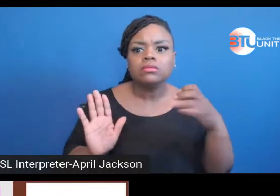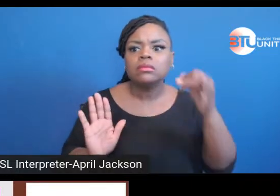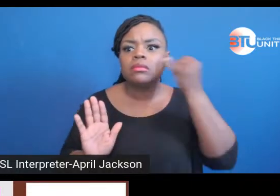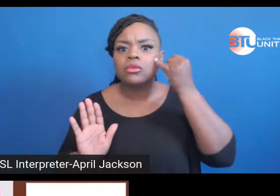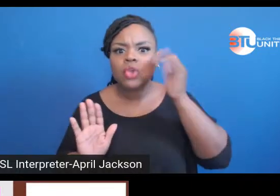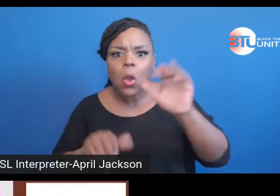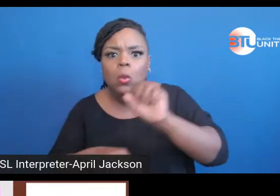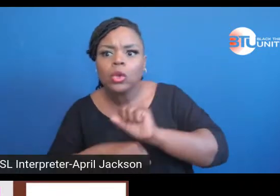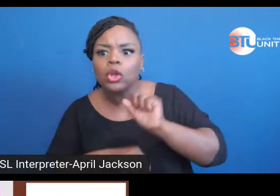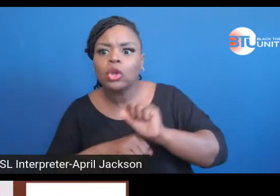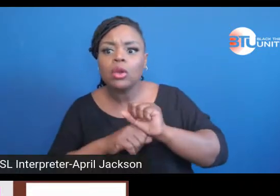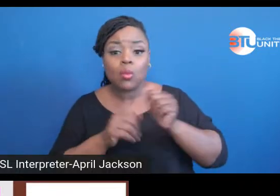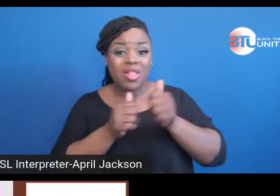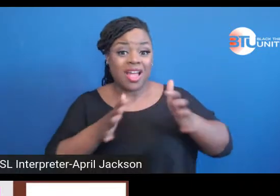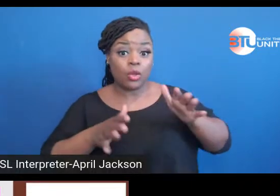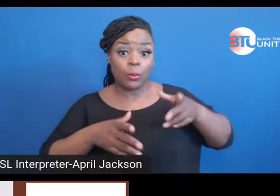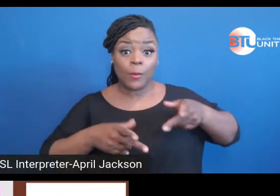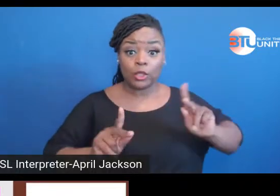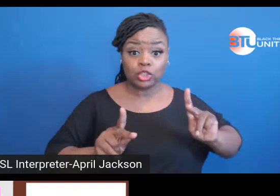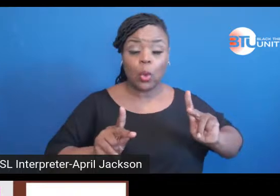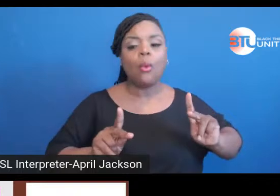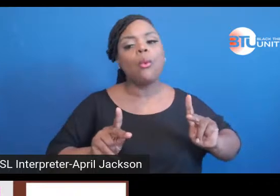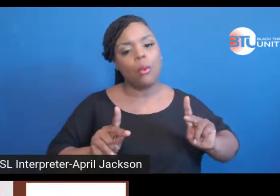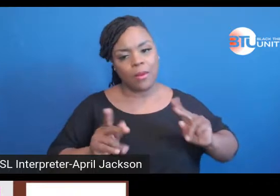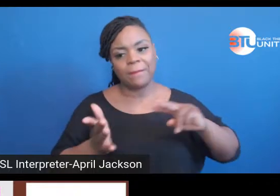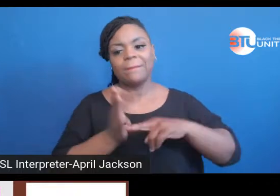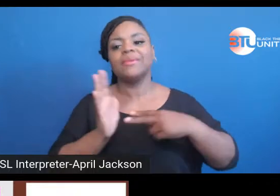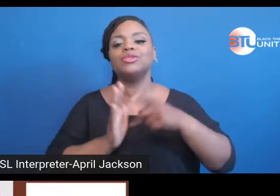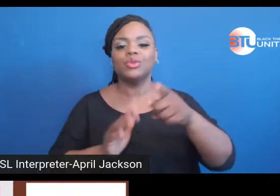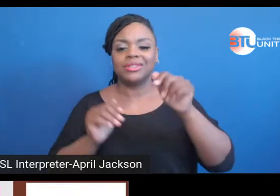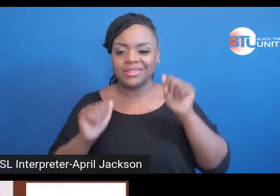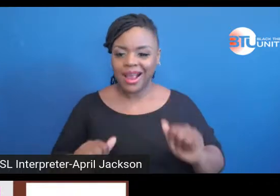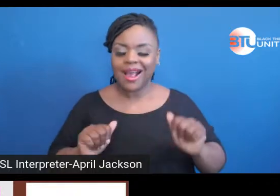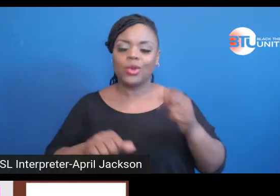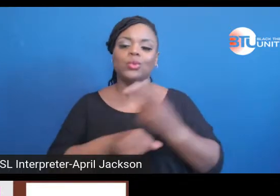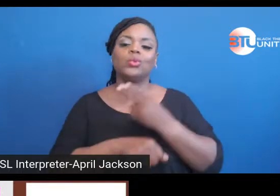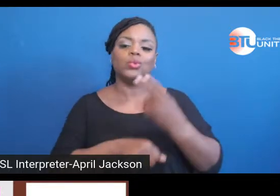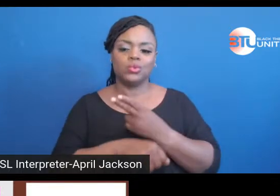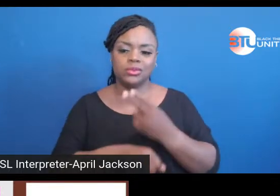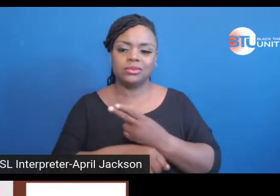permission, it gives you the right to use the federal courts to sue them for it.